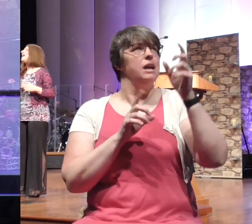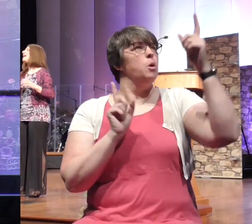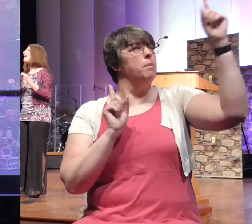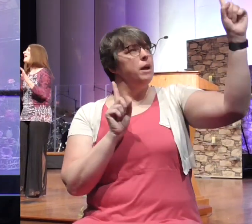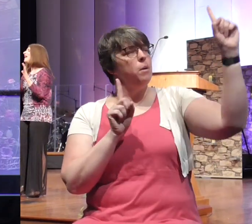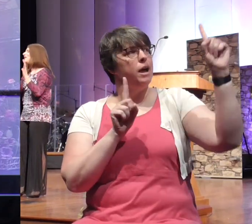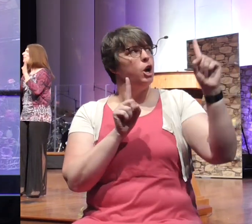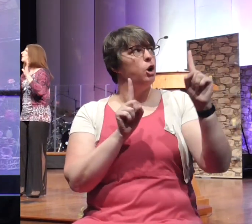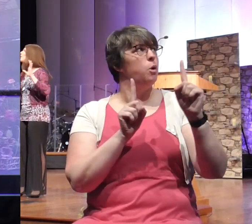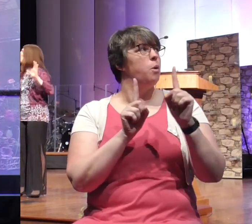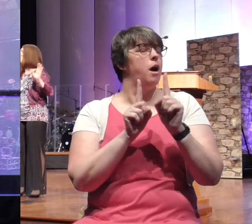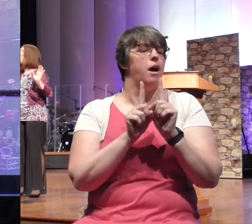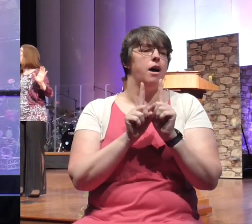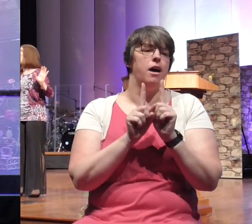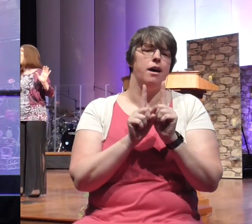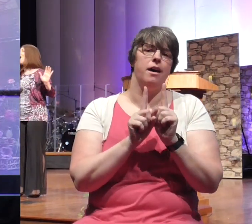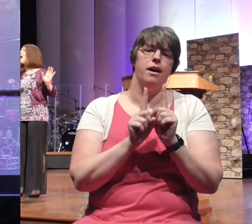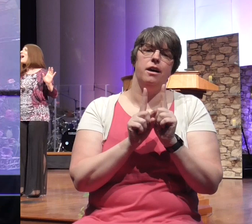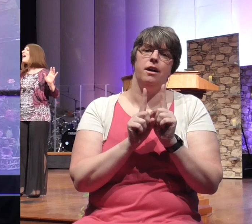be where you